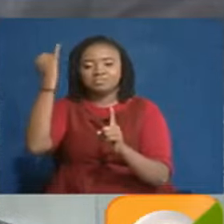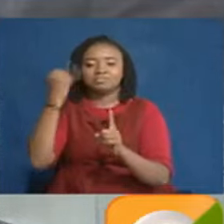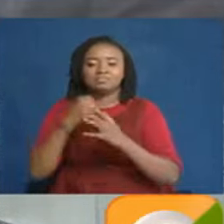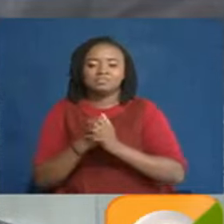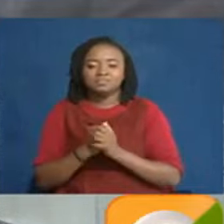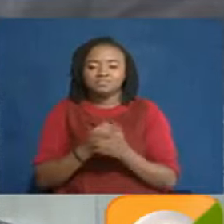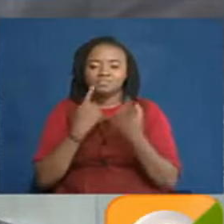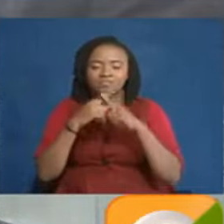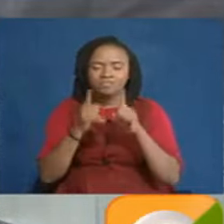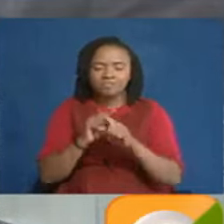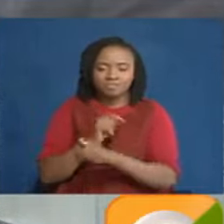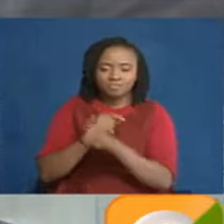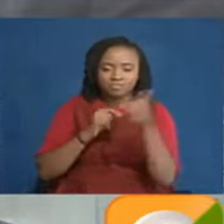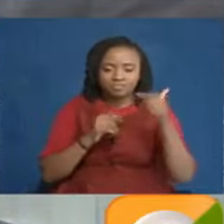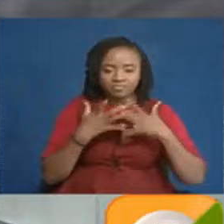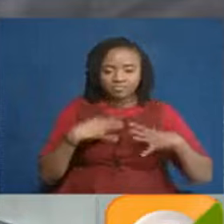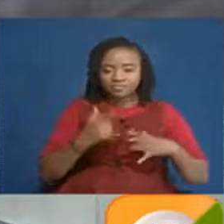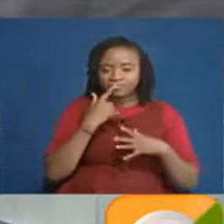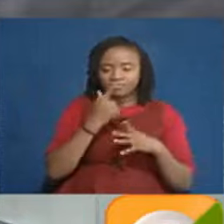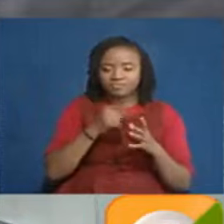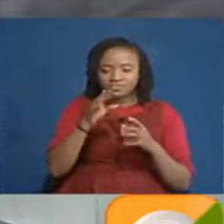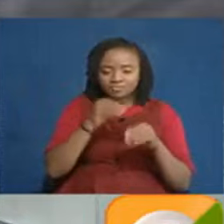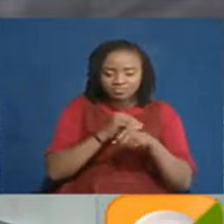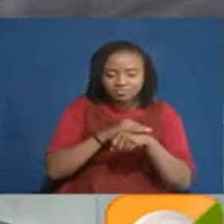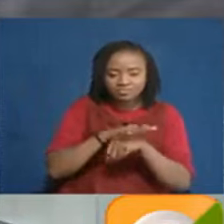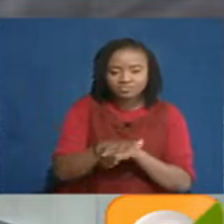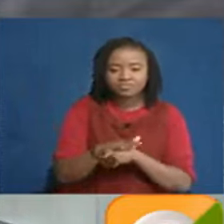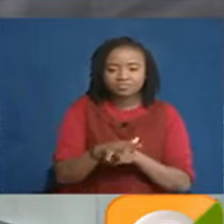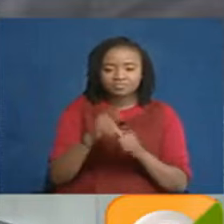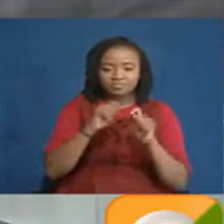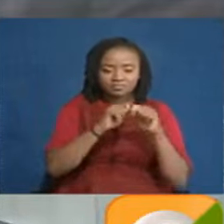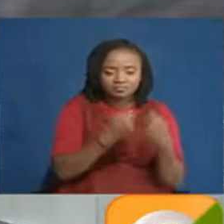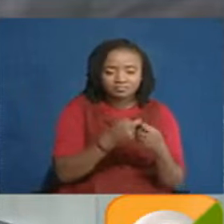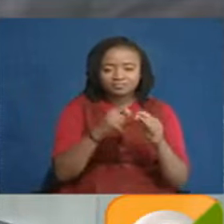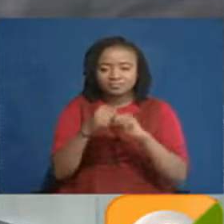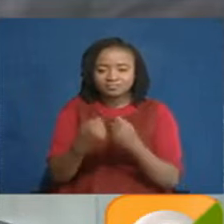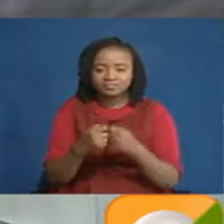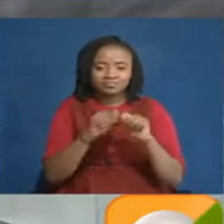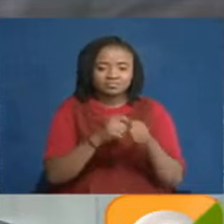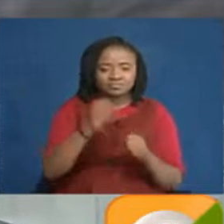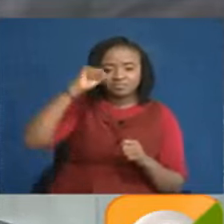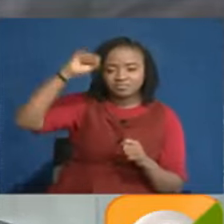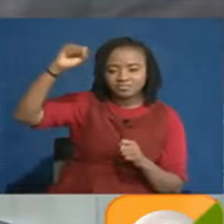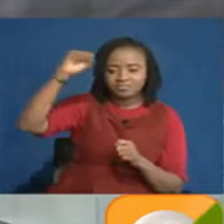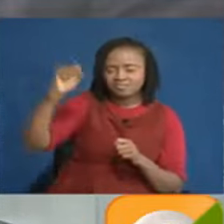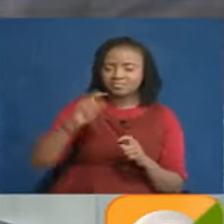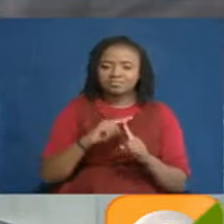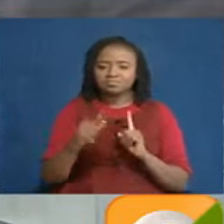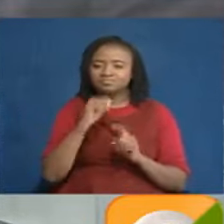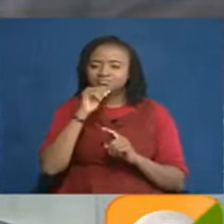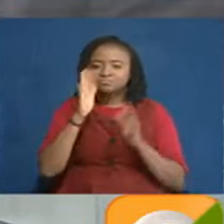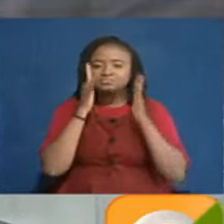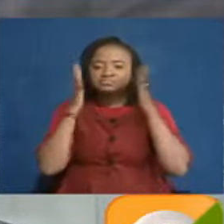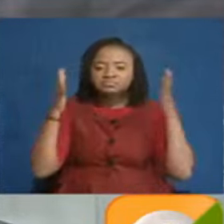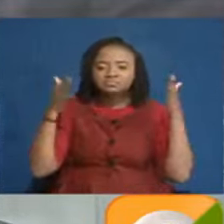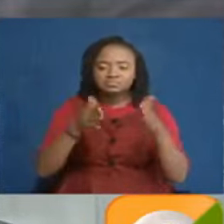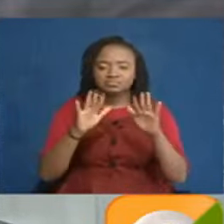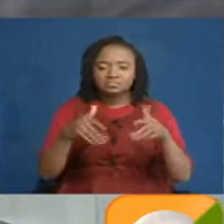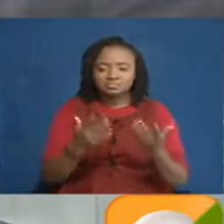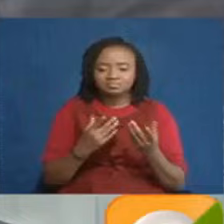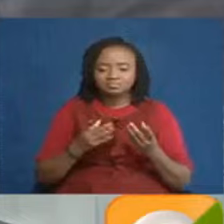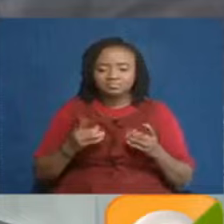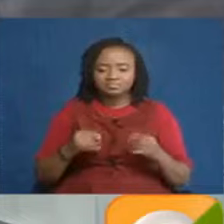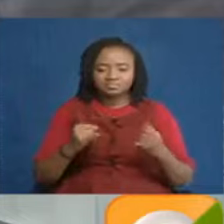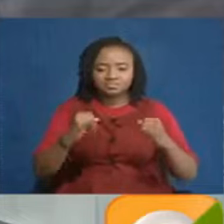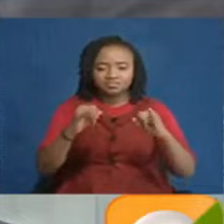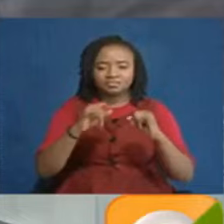President of advancing tribal politics and playing succession politics instead of focusing on delivering the Kenya Kwanza